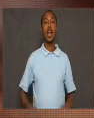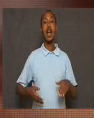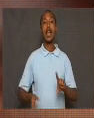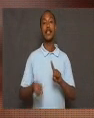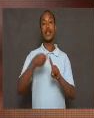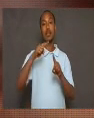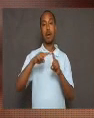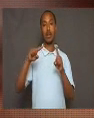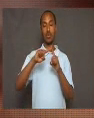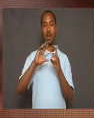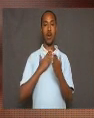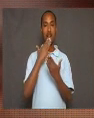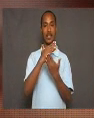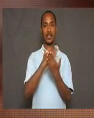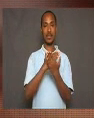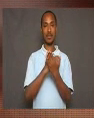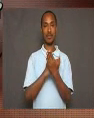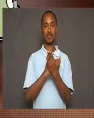Let's get back to our lesson.